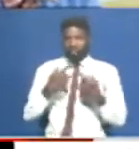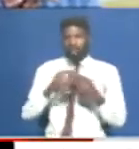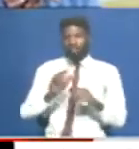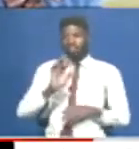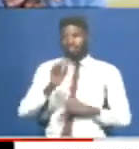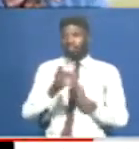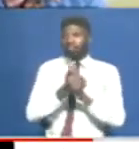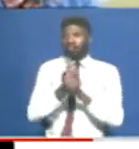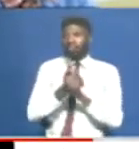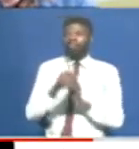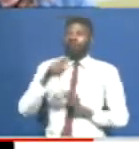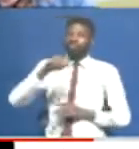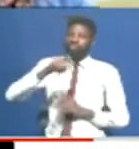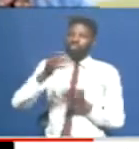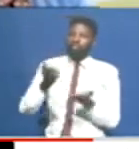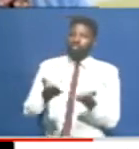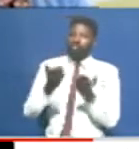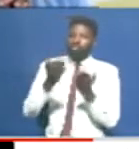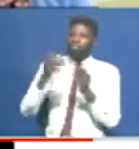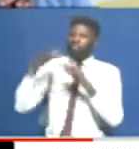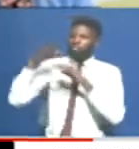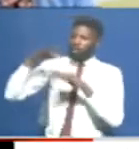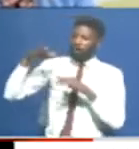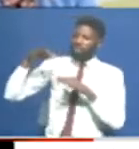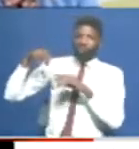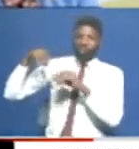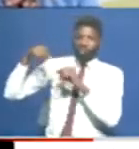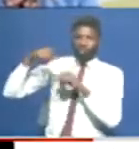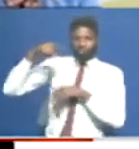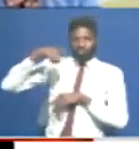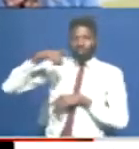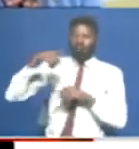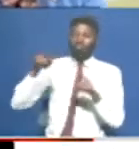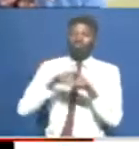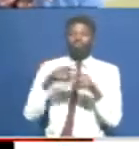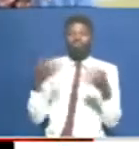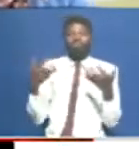meet the market demand. For Prime Edition, I am Teresa Mutai.